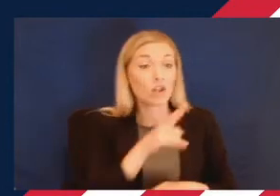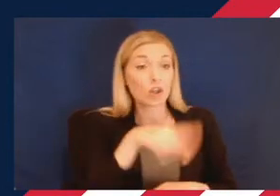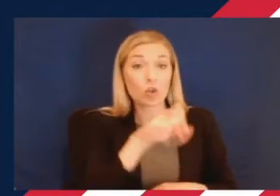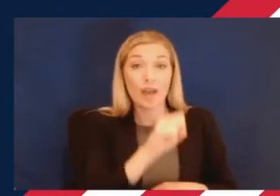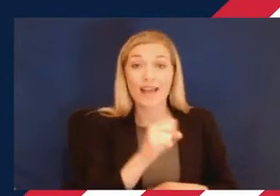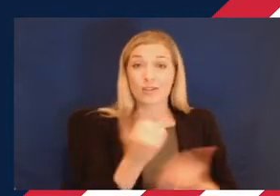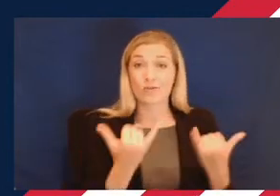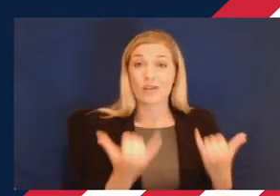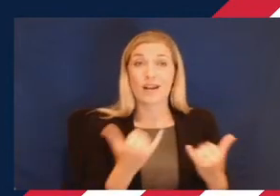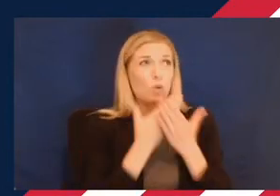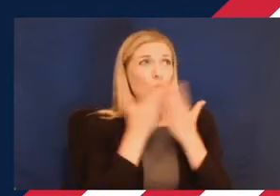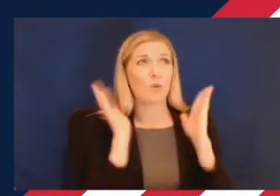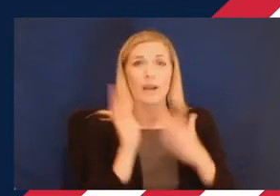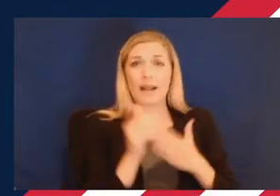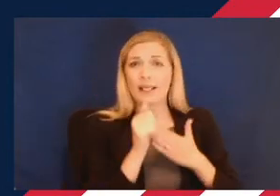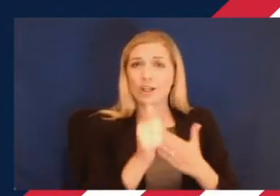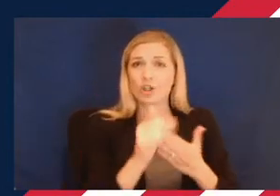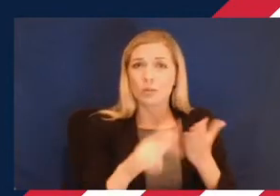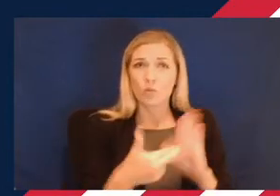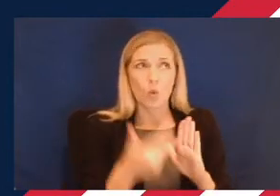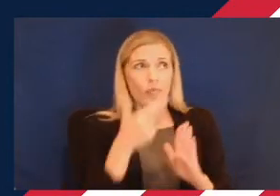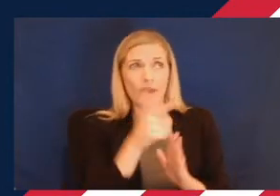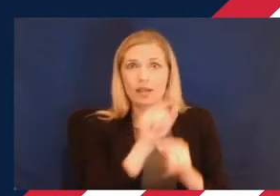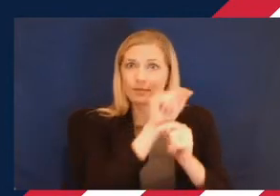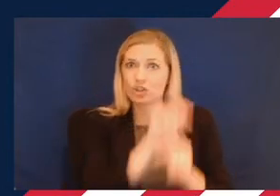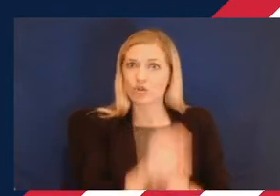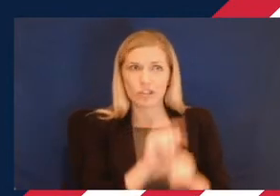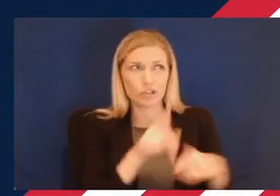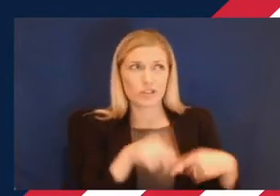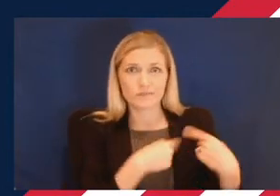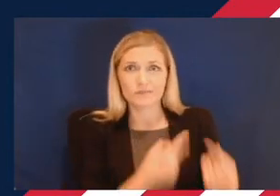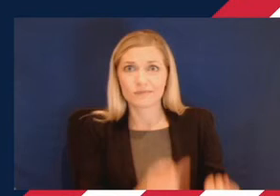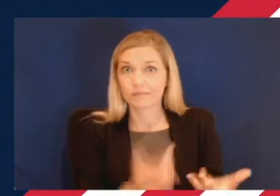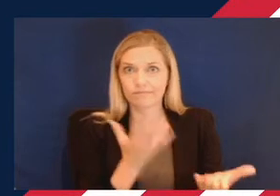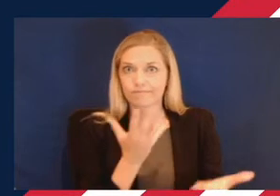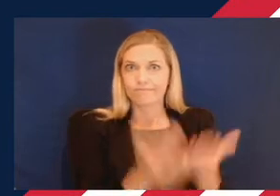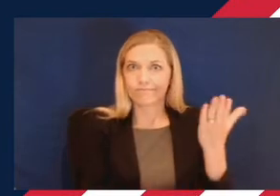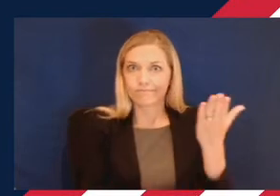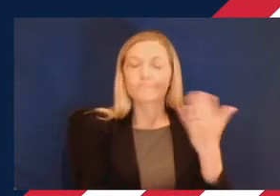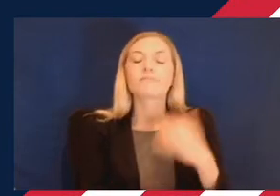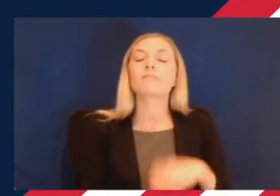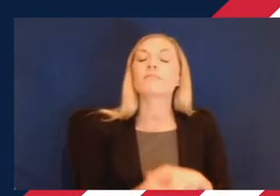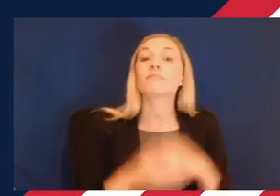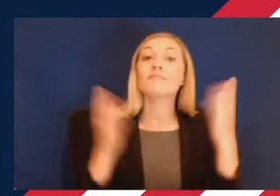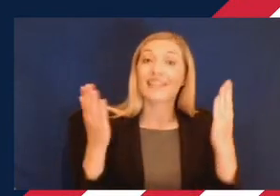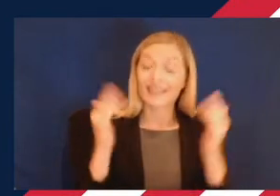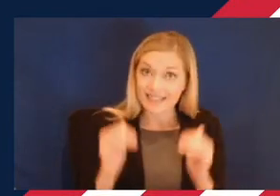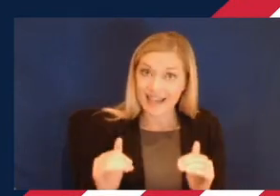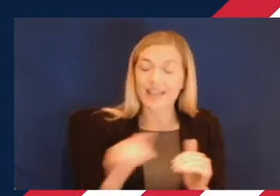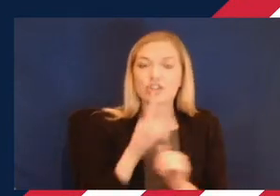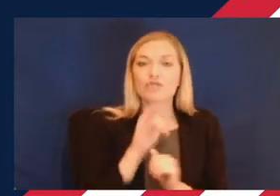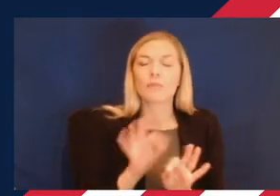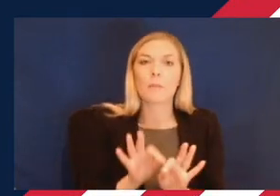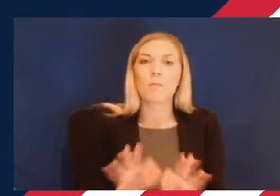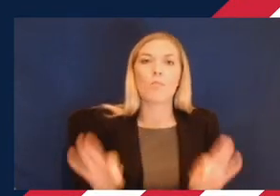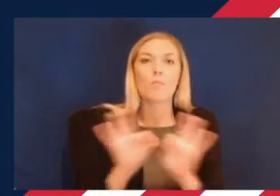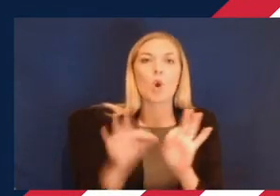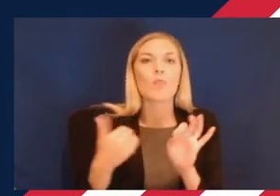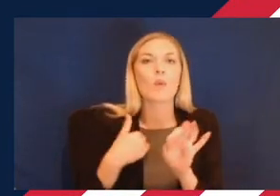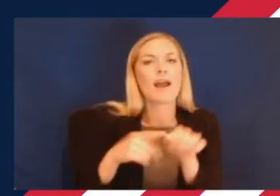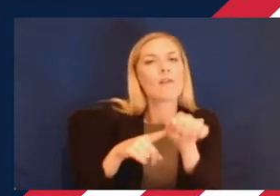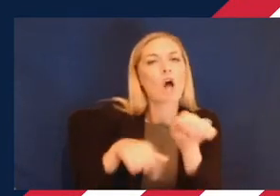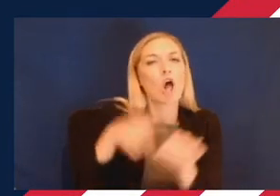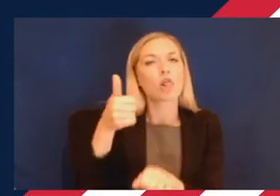that it traditionally does. So that's one thing. Next, it's going to be really important that we also have a longer term view and